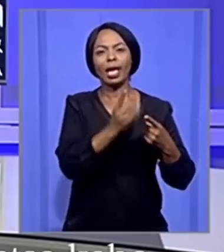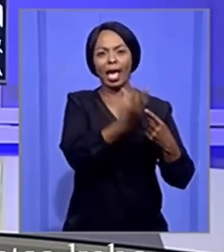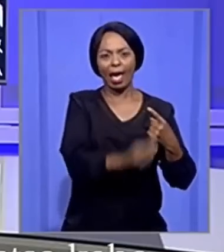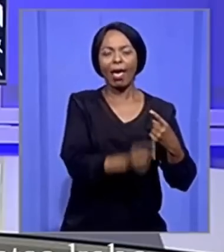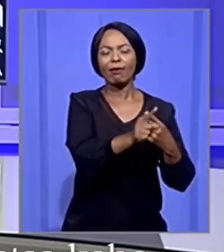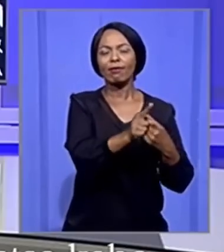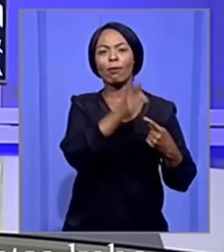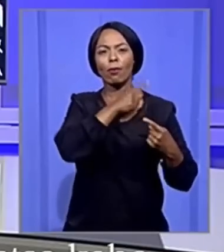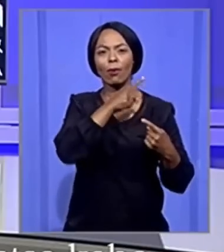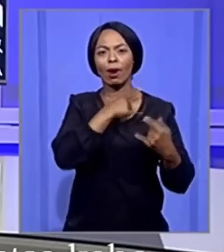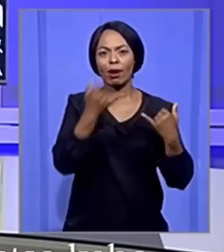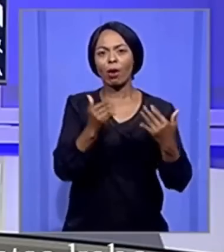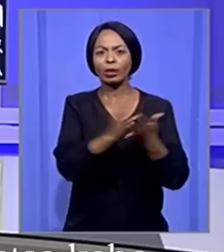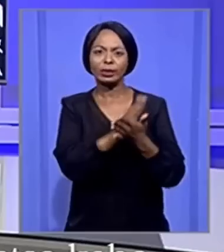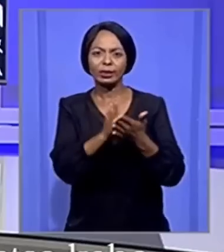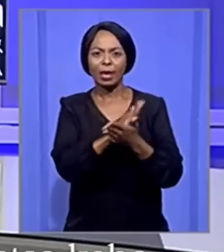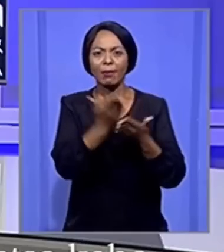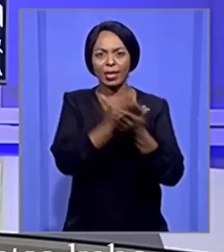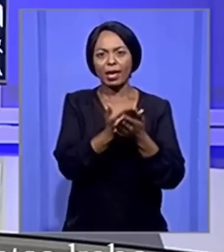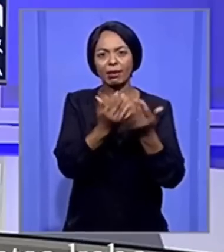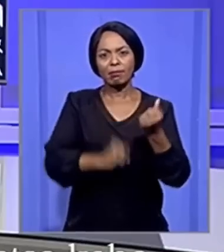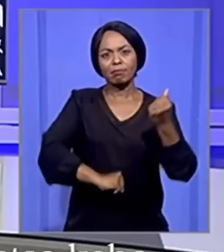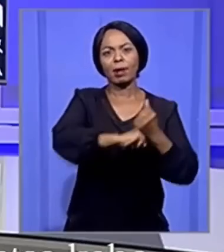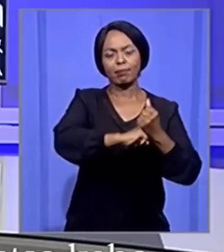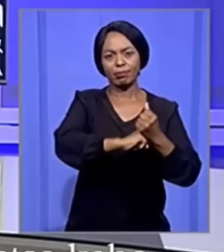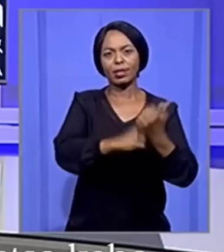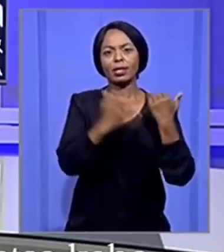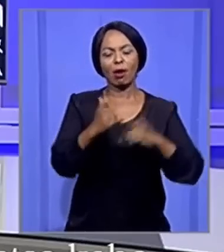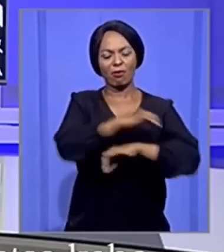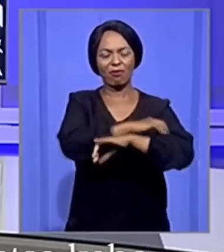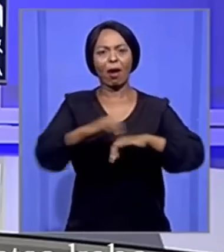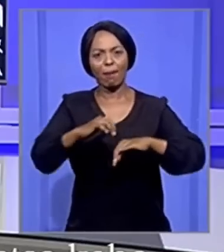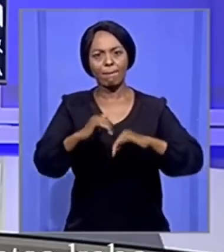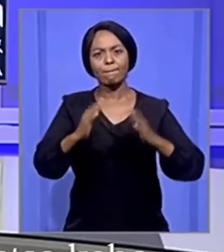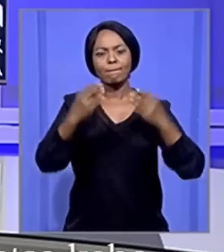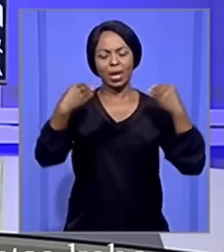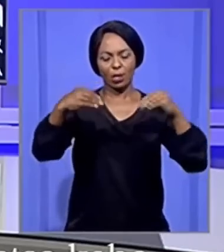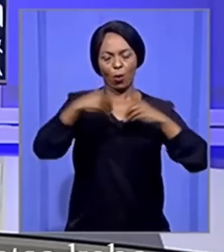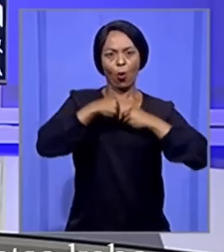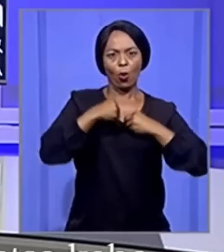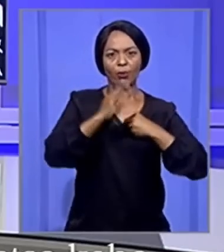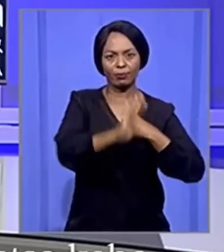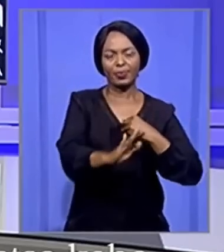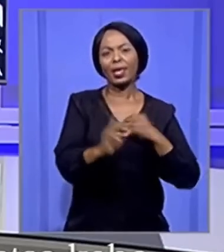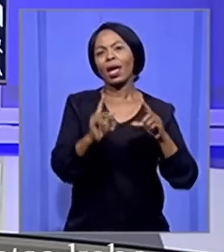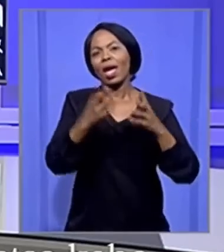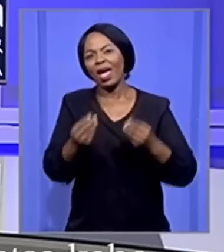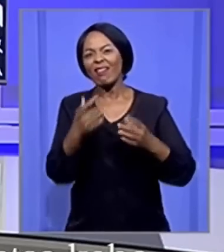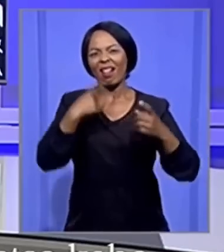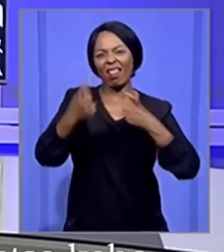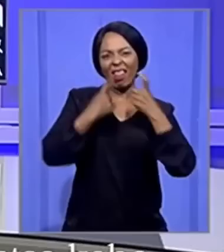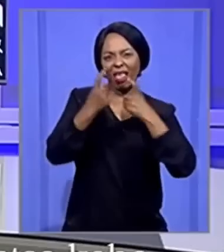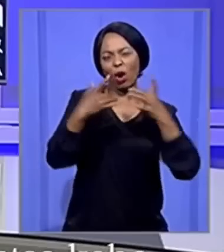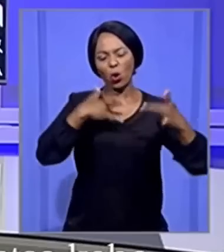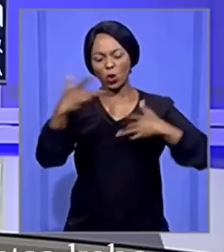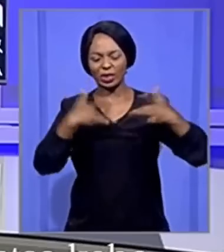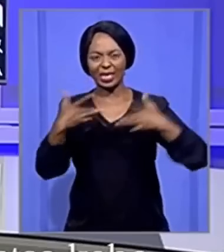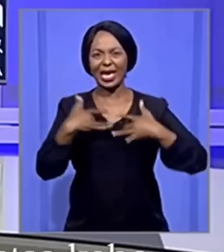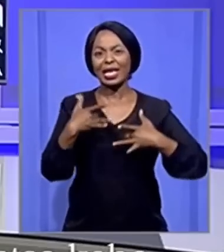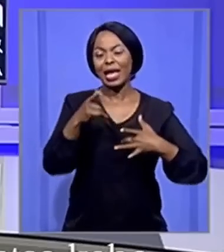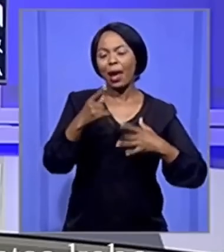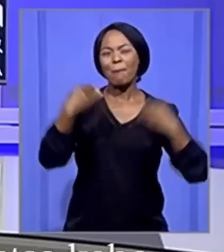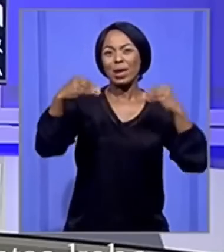le kemonokeng e leng gore ba tlile go ena jalo lephata la temothuo jaanong go ntse le matshwenyego a farologaneng a akaretsang a gore dikgwebo di goga